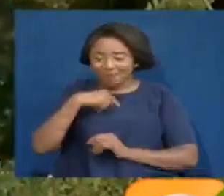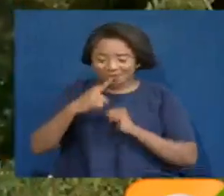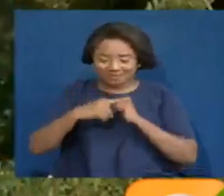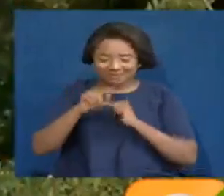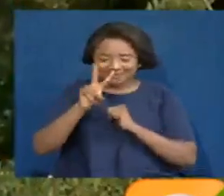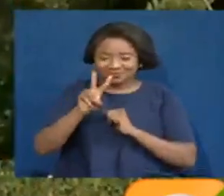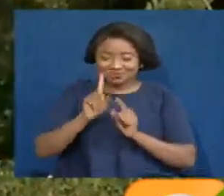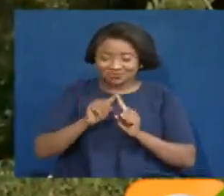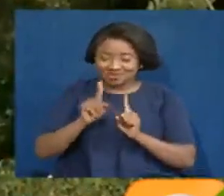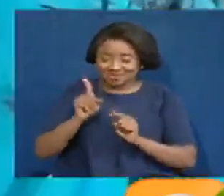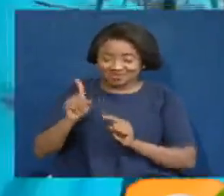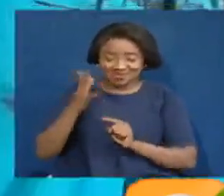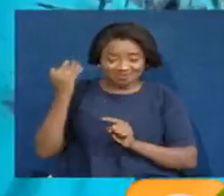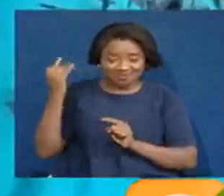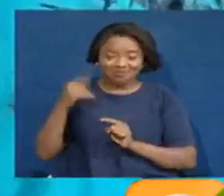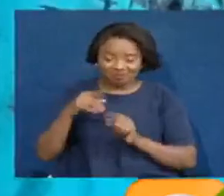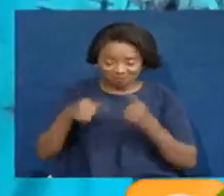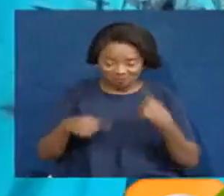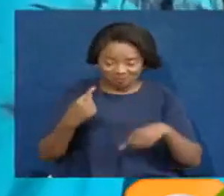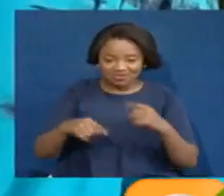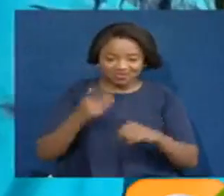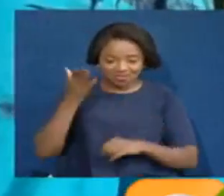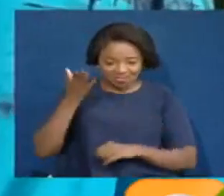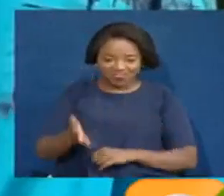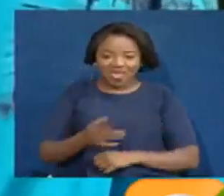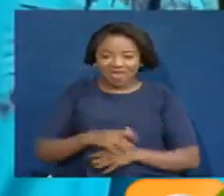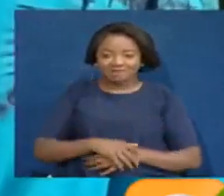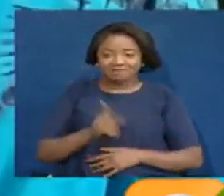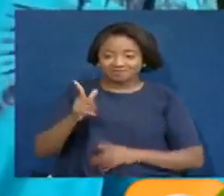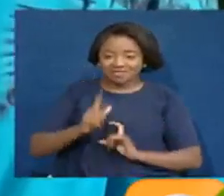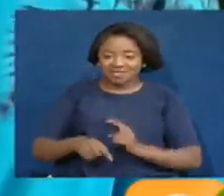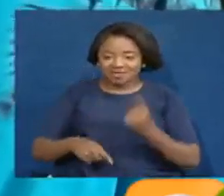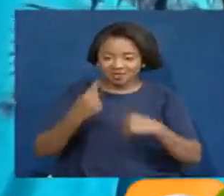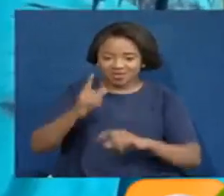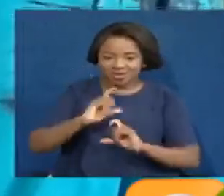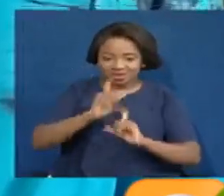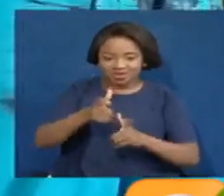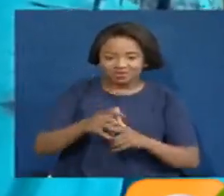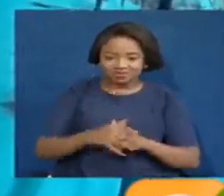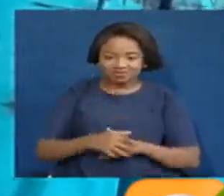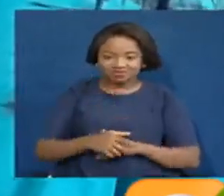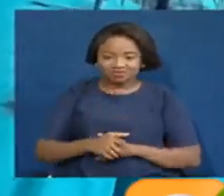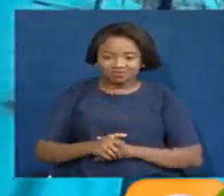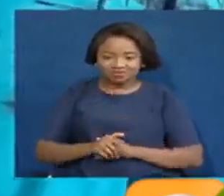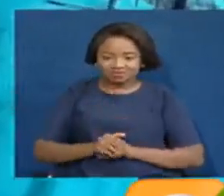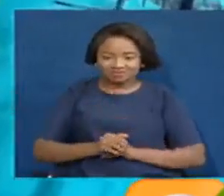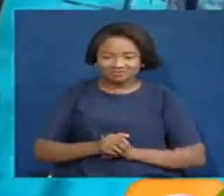age, Selina emerged among the winners who walked home with prizes.